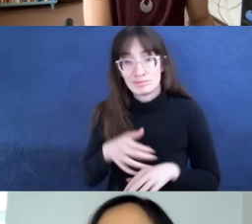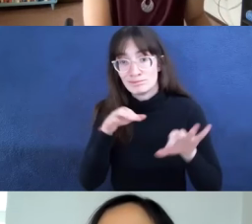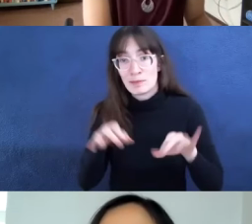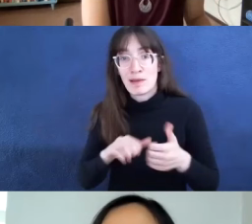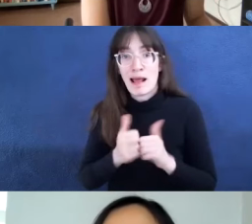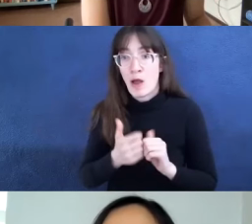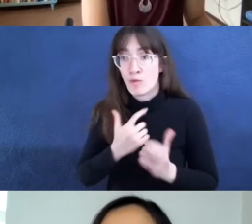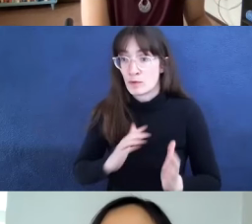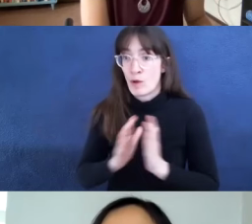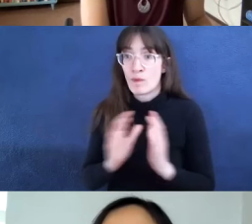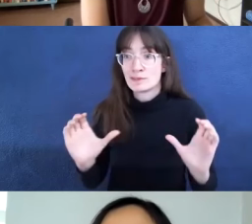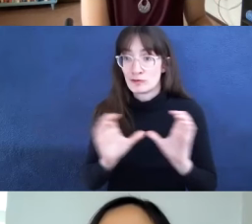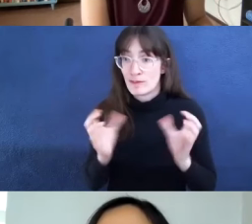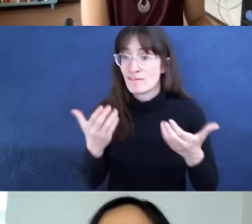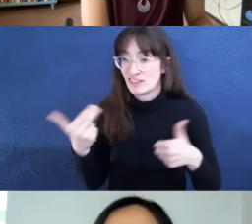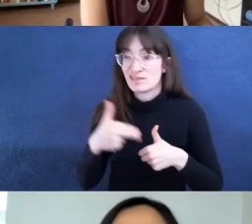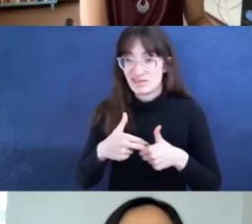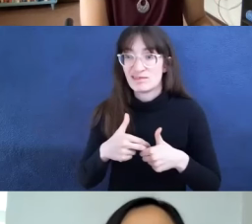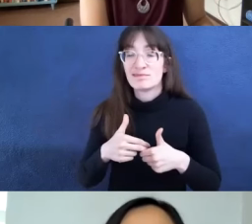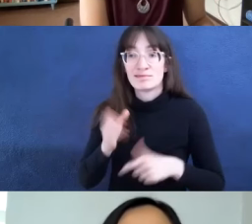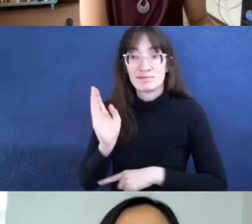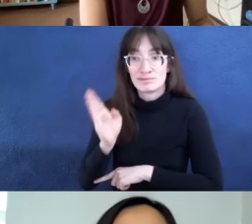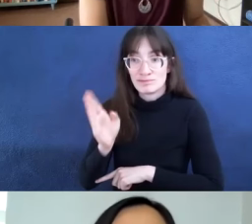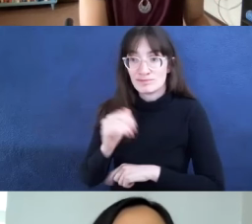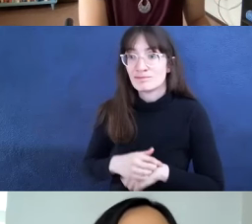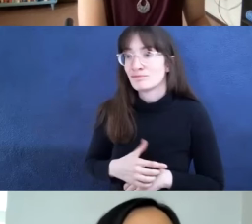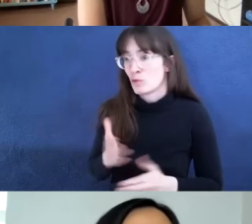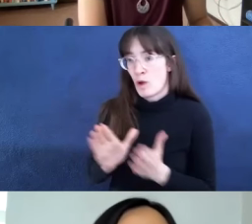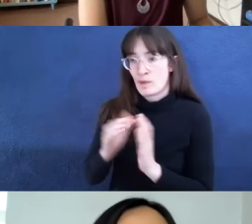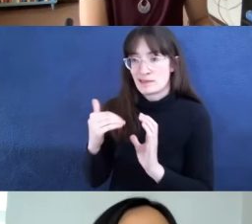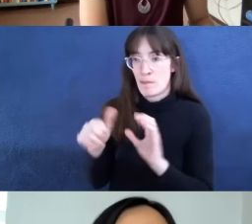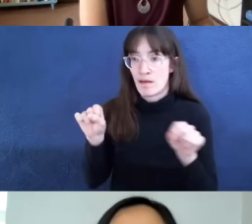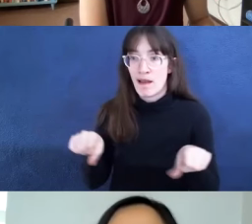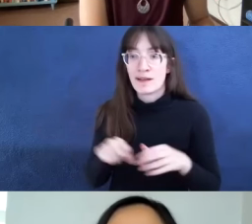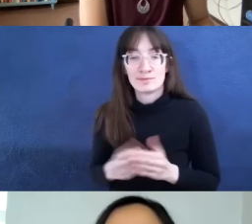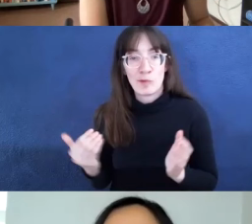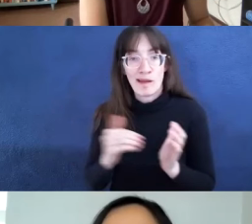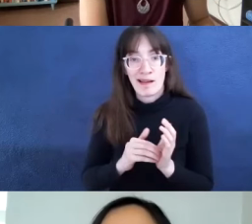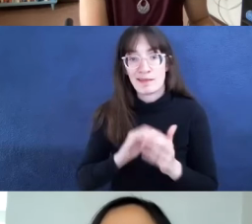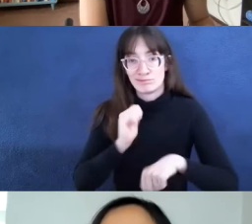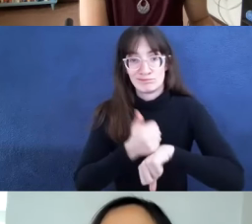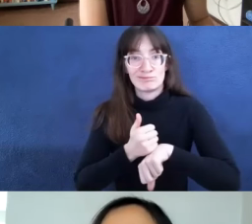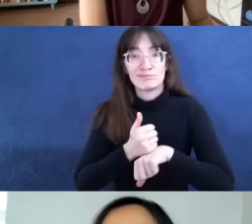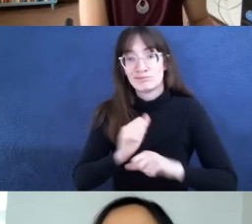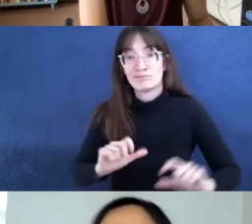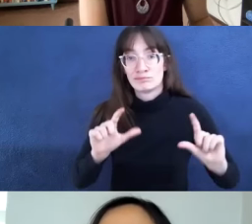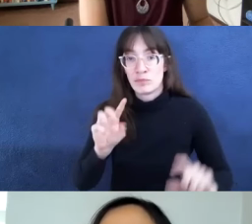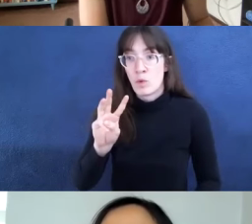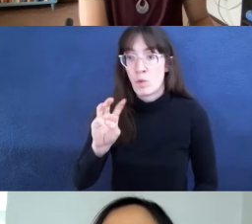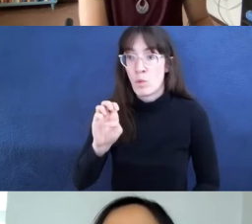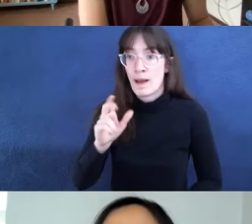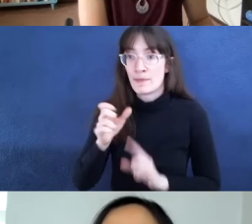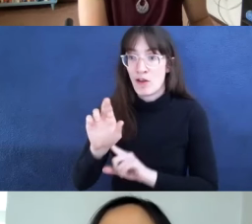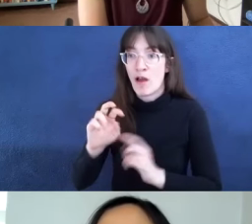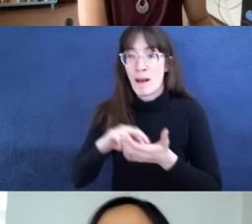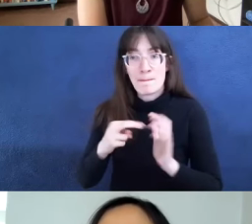of attendance. You'll need to request that via email. And then again, this is a webinar, so none of the attendees can be